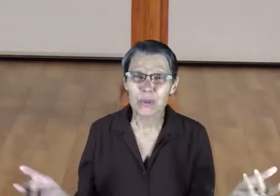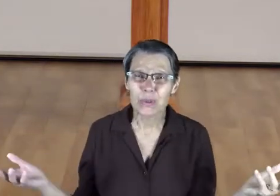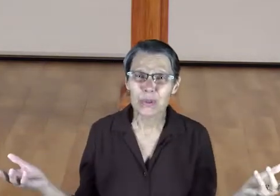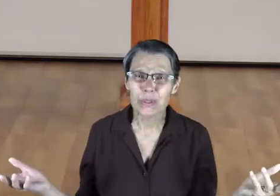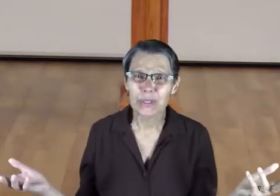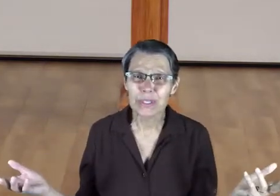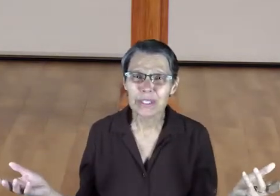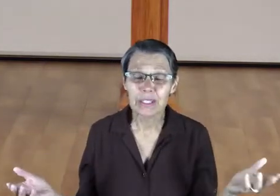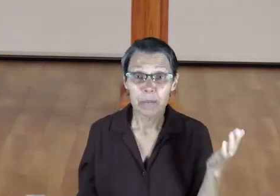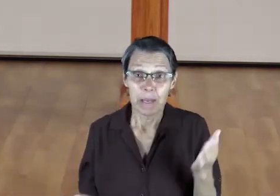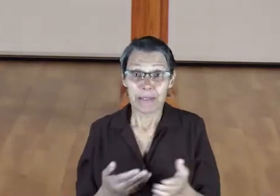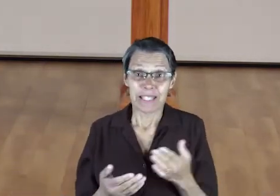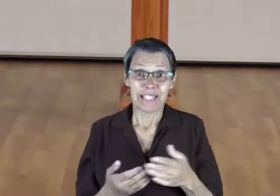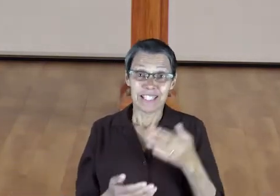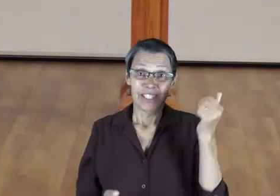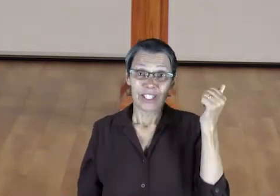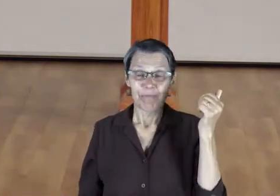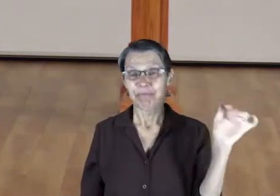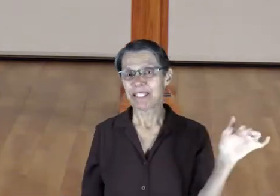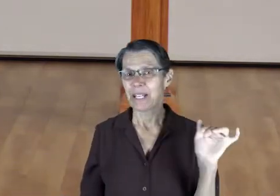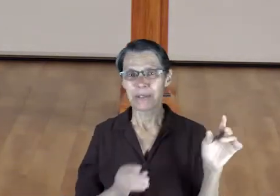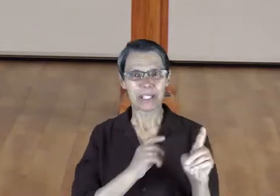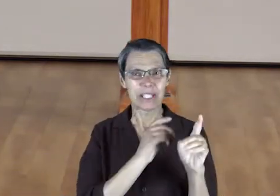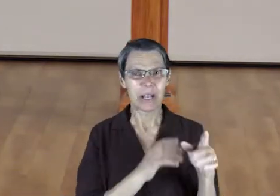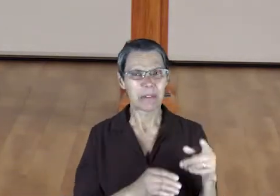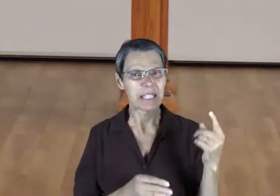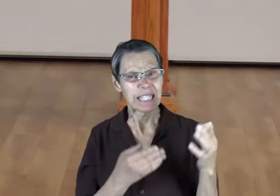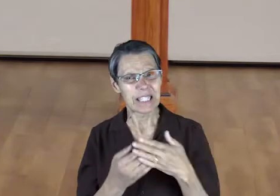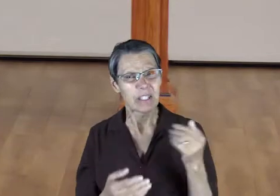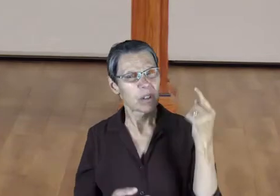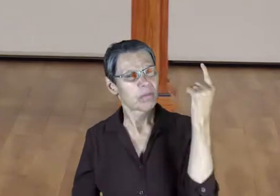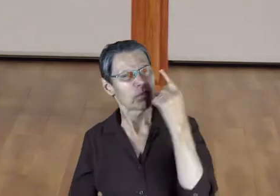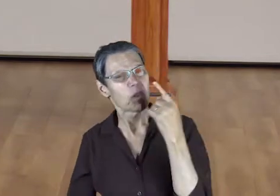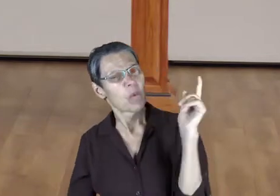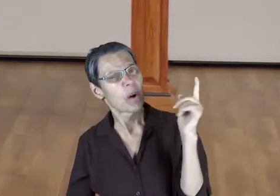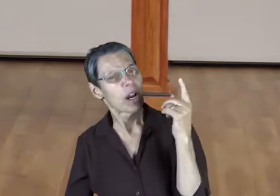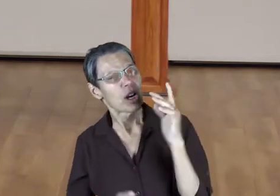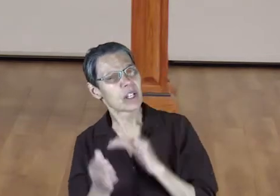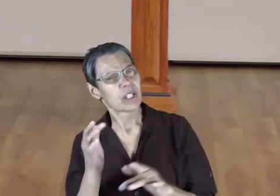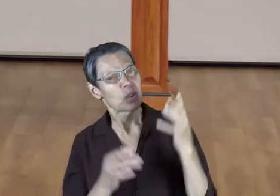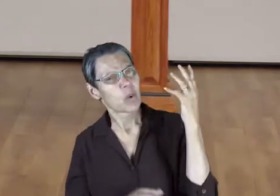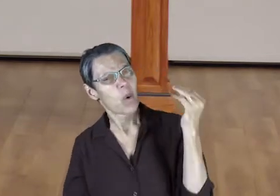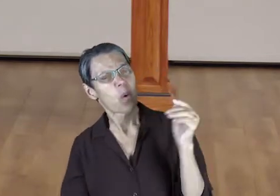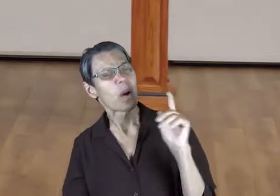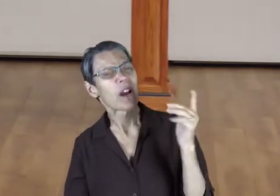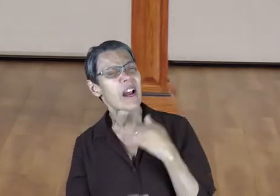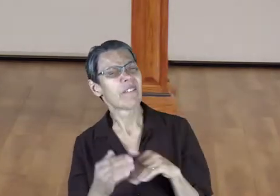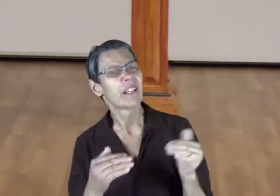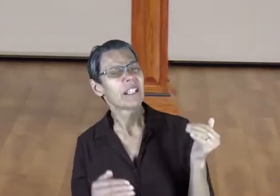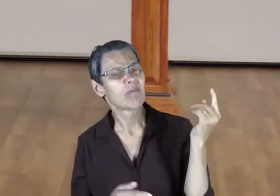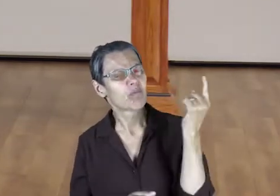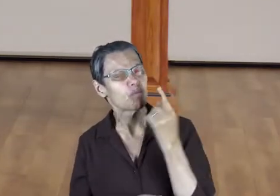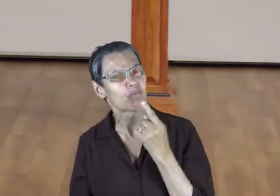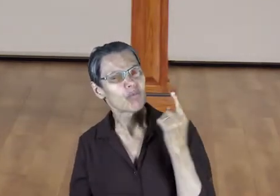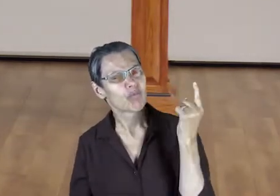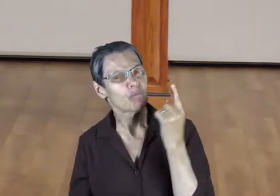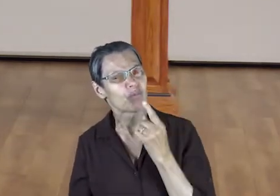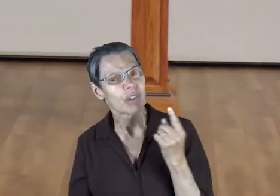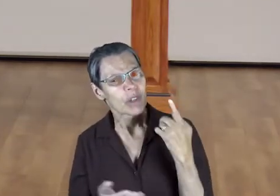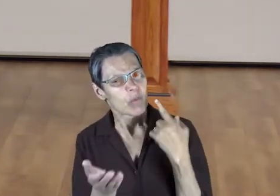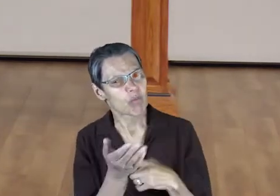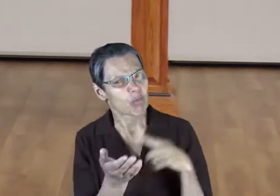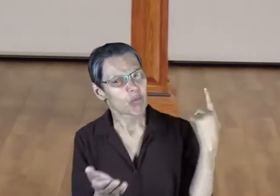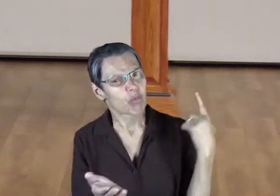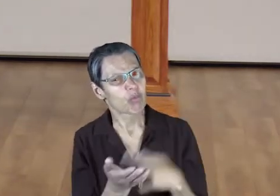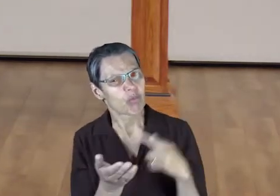easier, perhaps not unlike the disciples, it's just easier to wonder where Jesus went and where heaven is. If we could